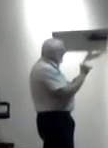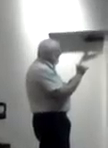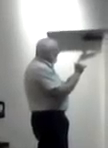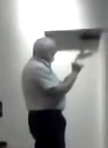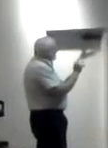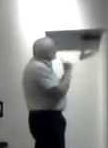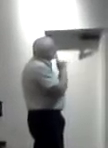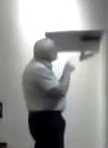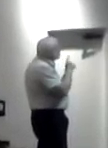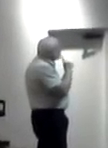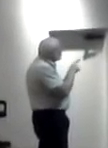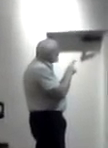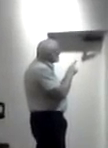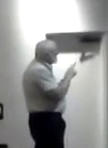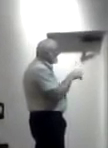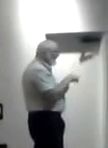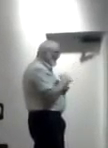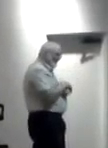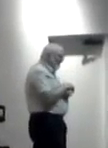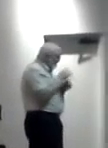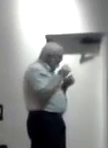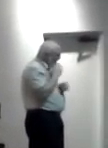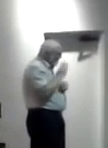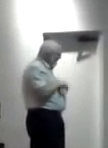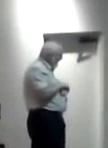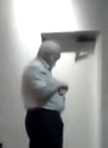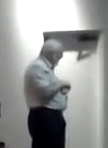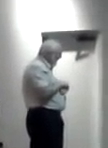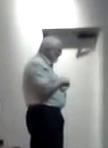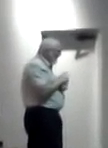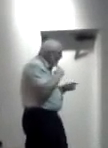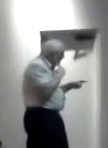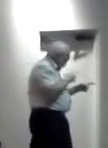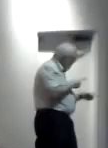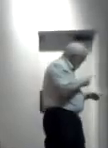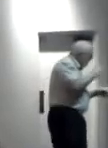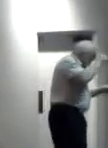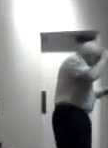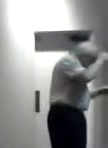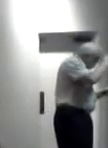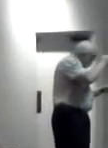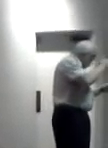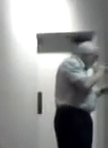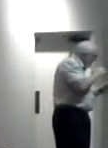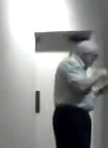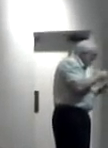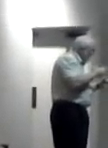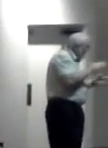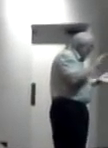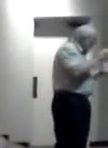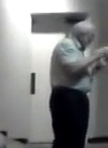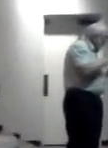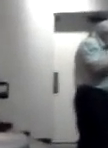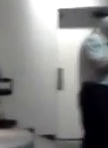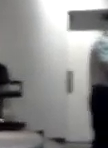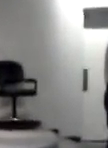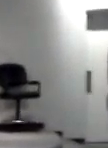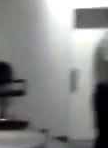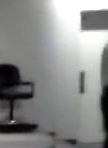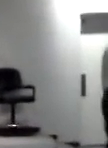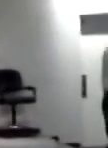It really is a shame that talking to your son or your daughter or your husband or wife seems as strange as talking to them